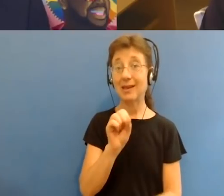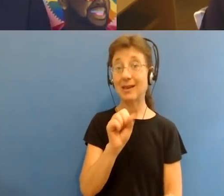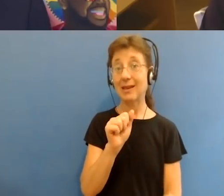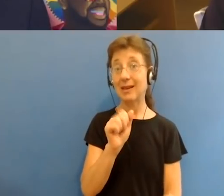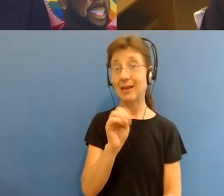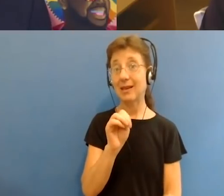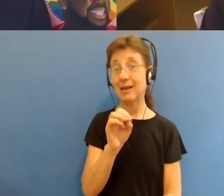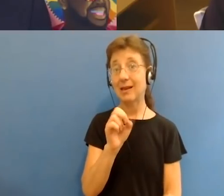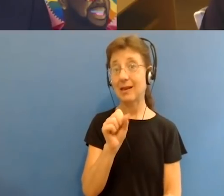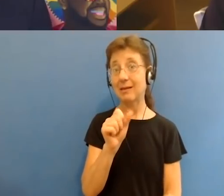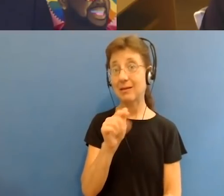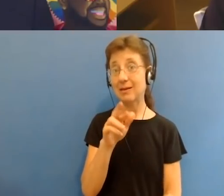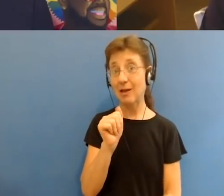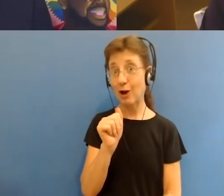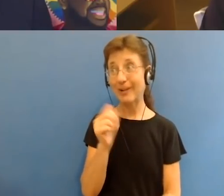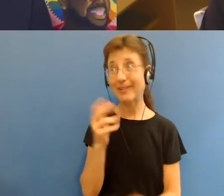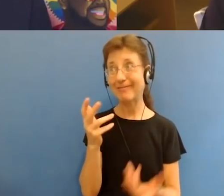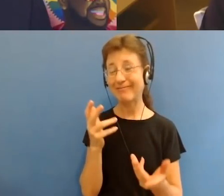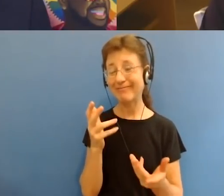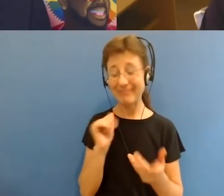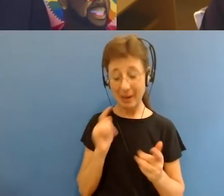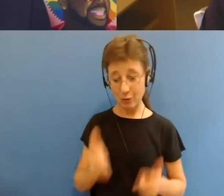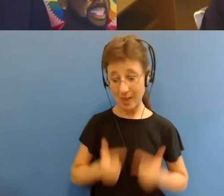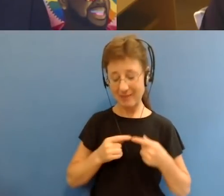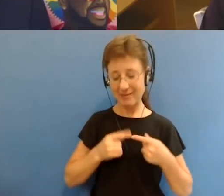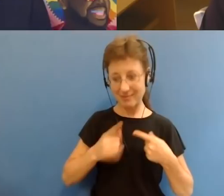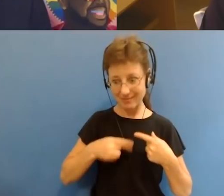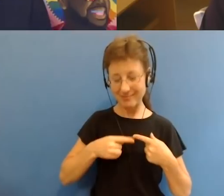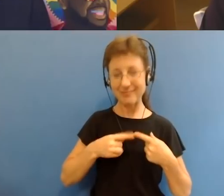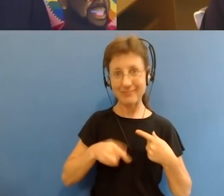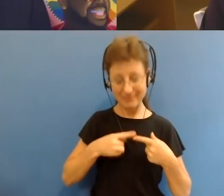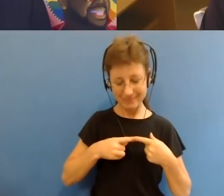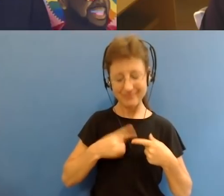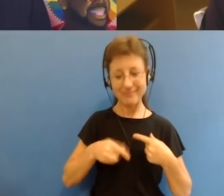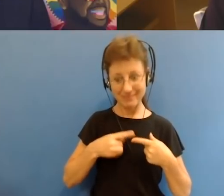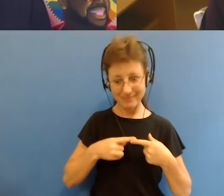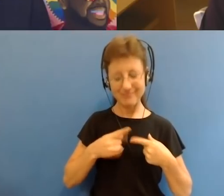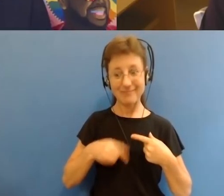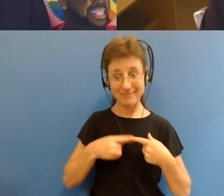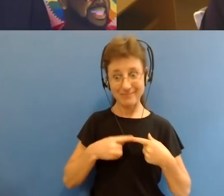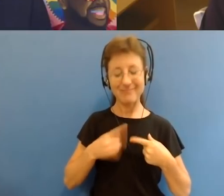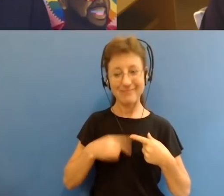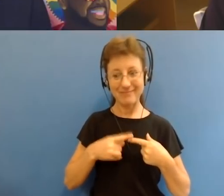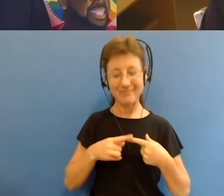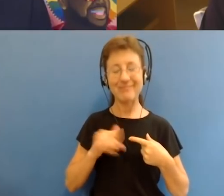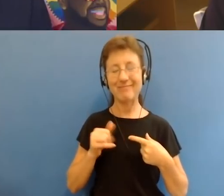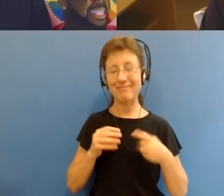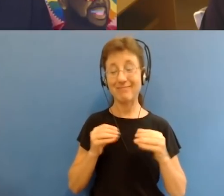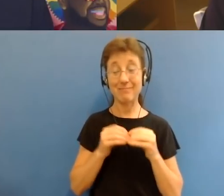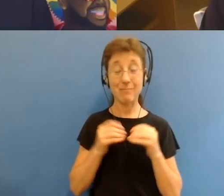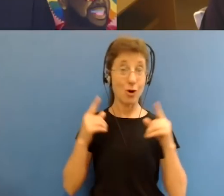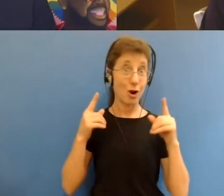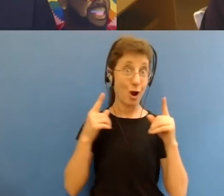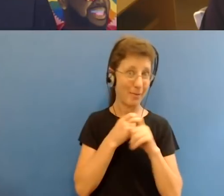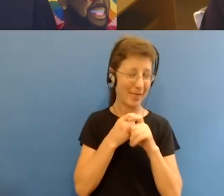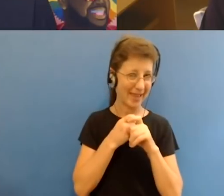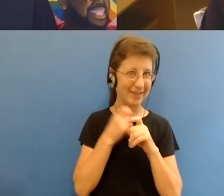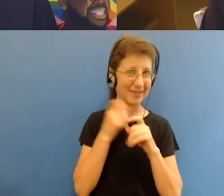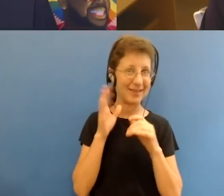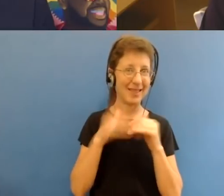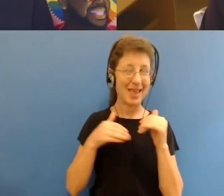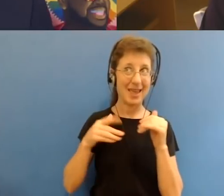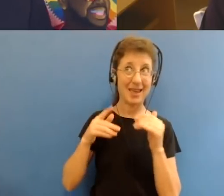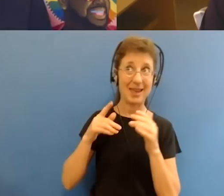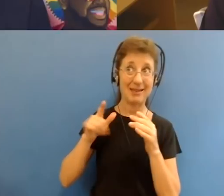the cyclical existence is much more complex than I was led to believe in